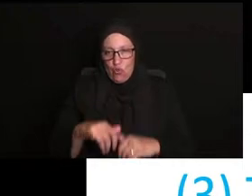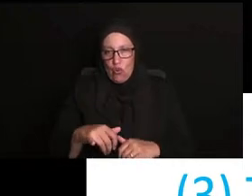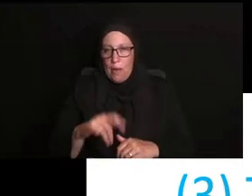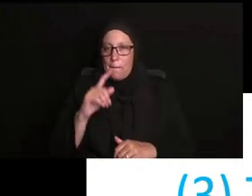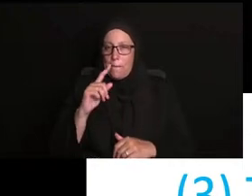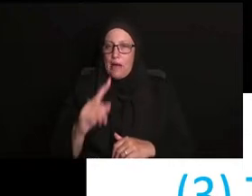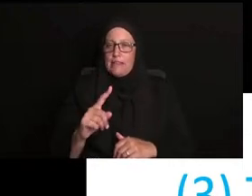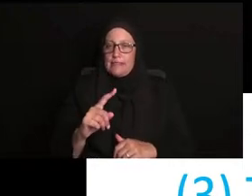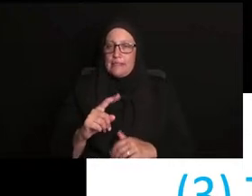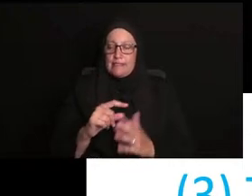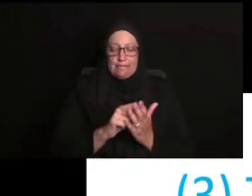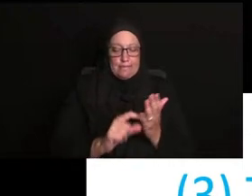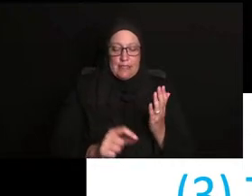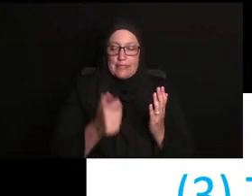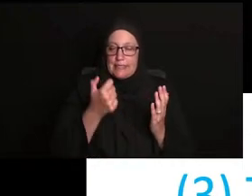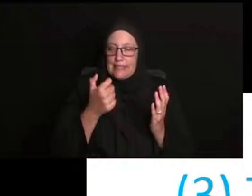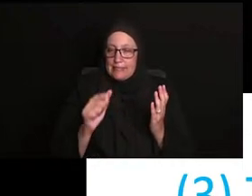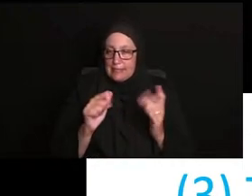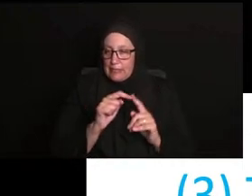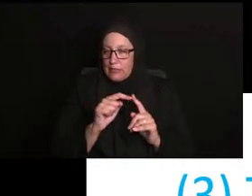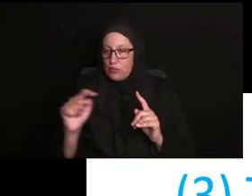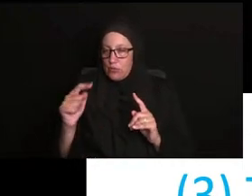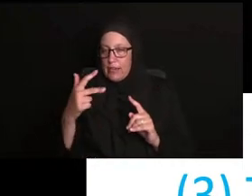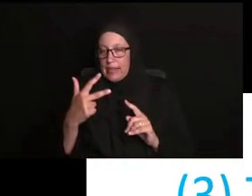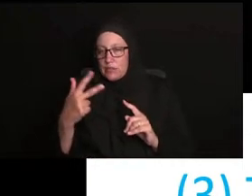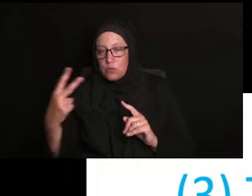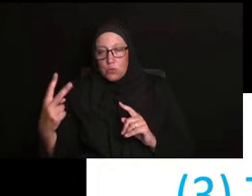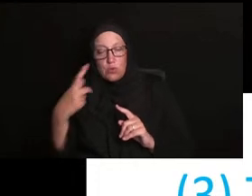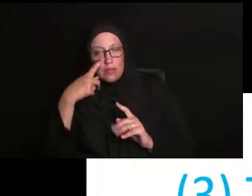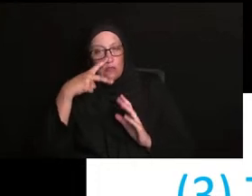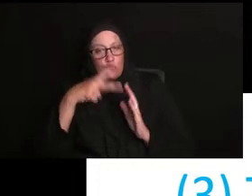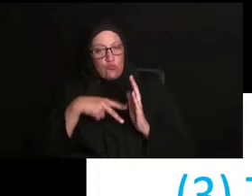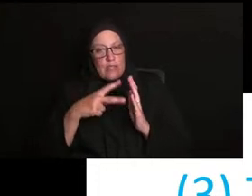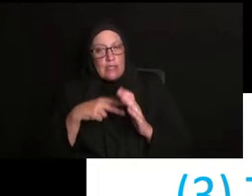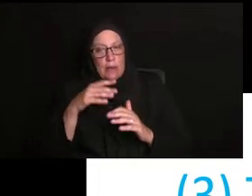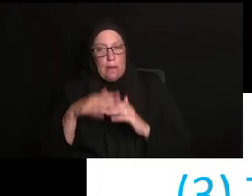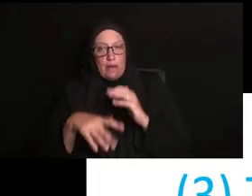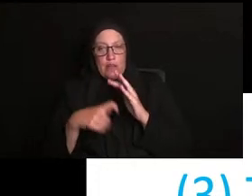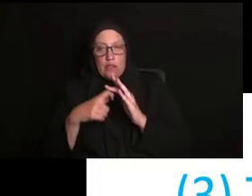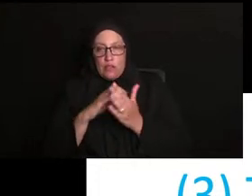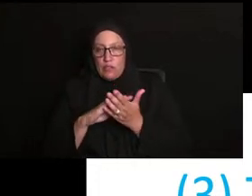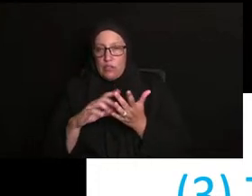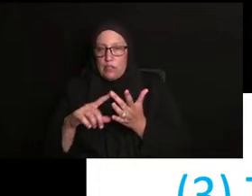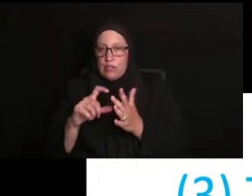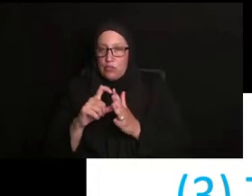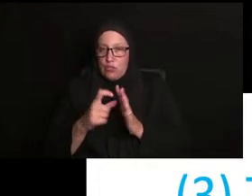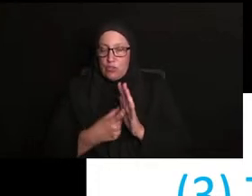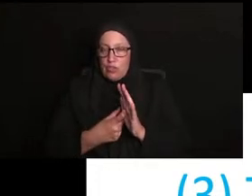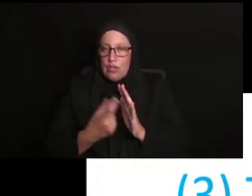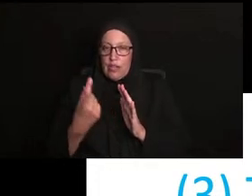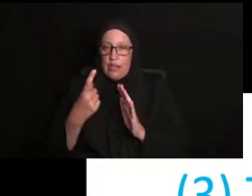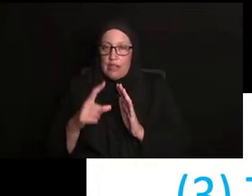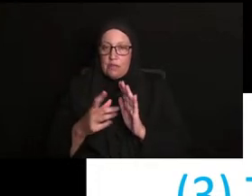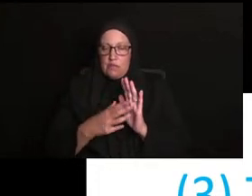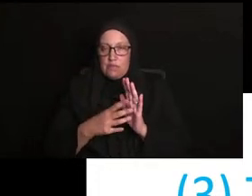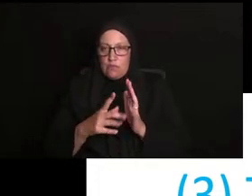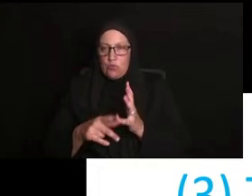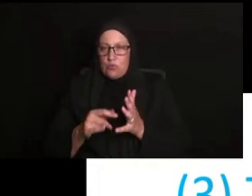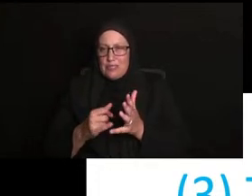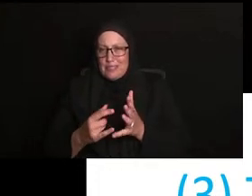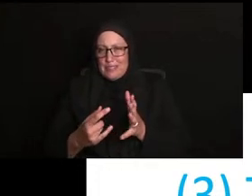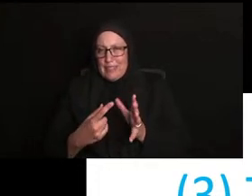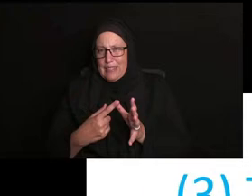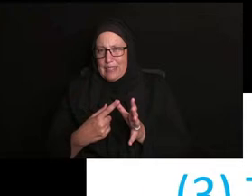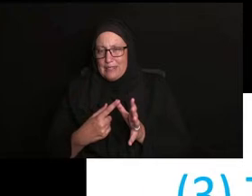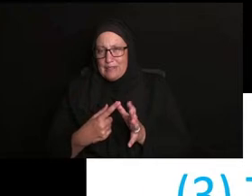we hear the story, we read about the story of Khidr and Musa. Every time you open up this story, I've heard